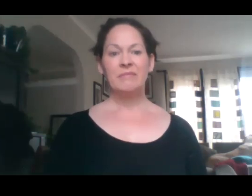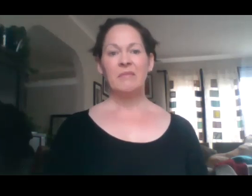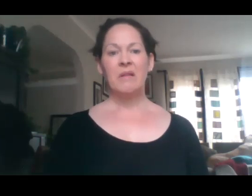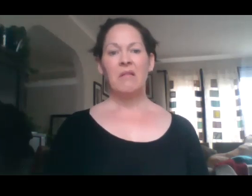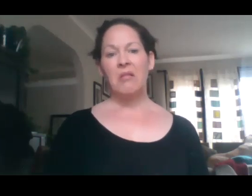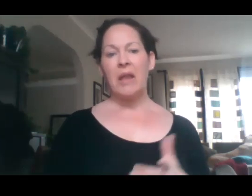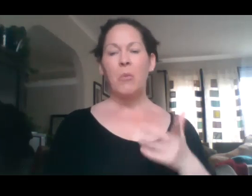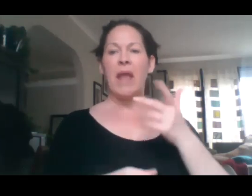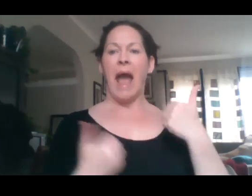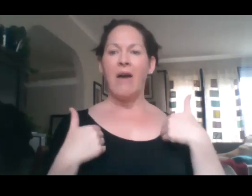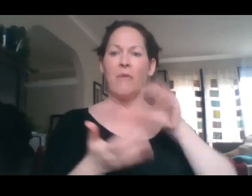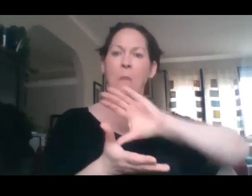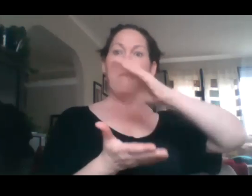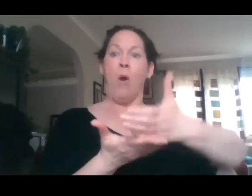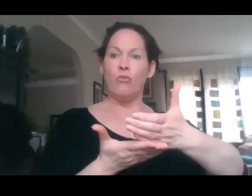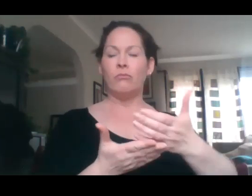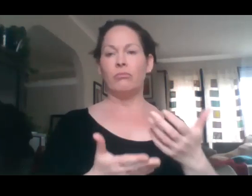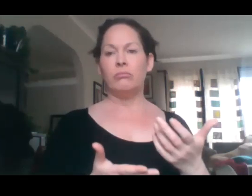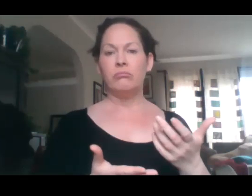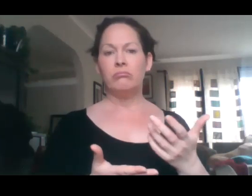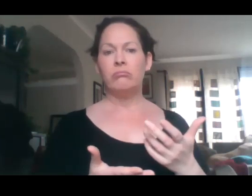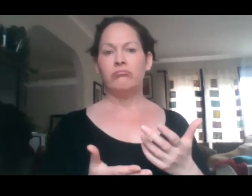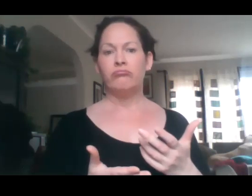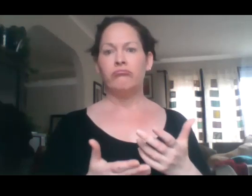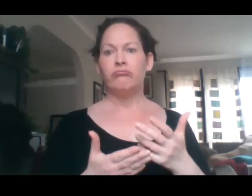some amount as a function of time.